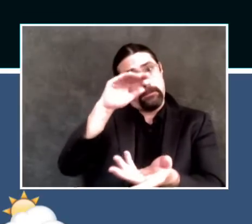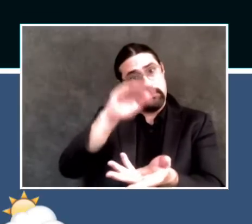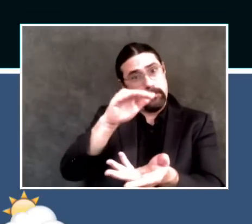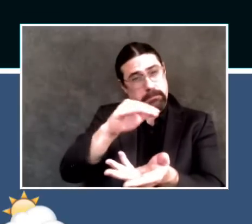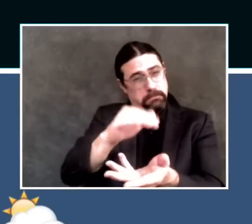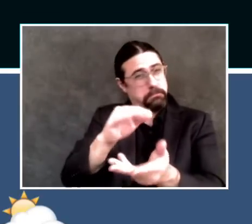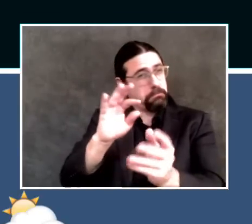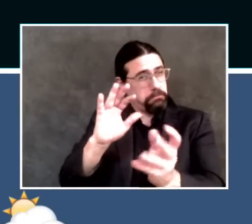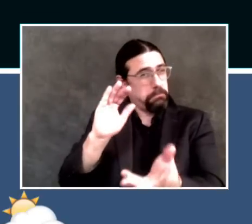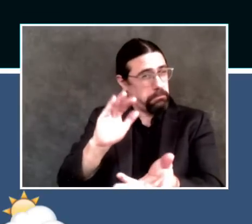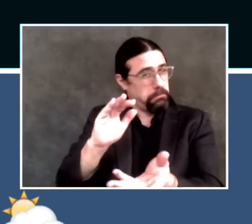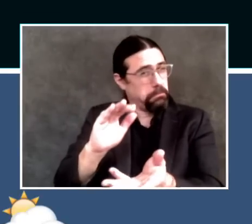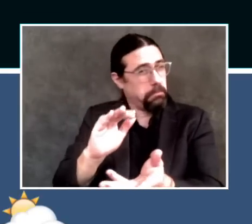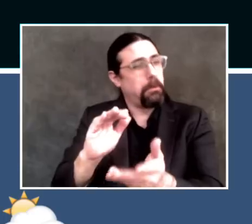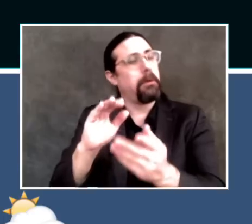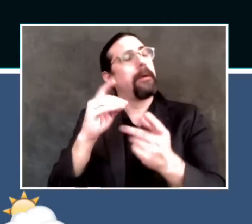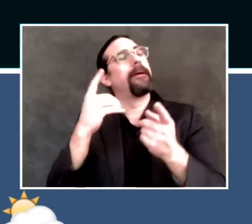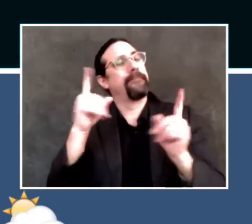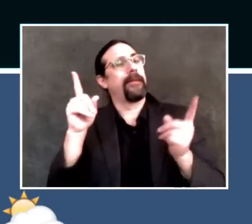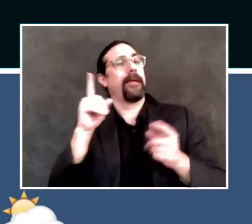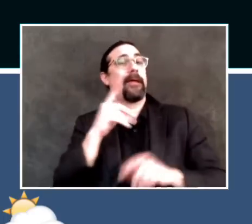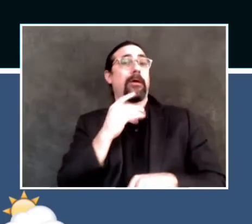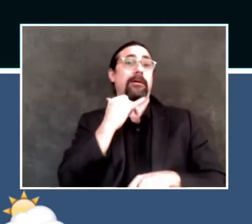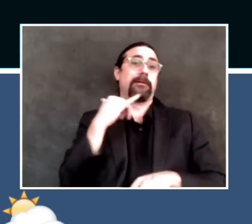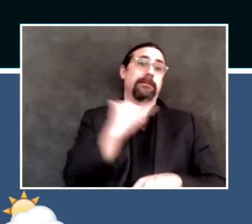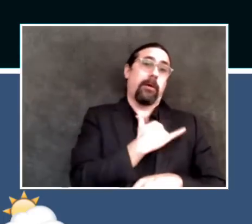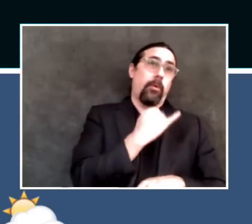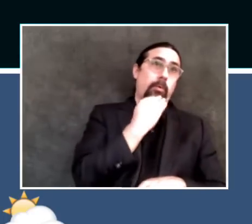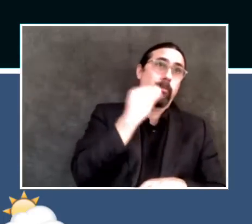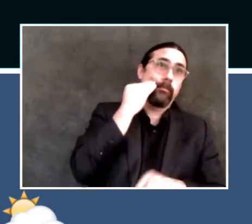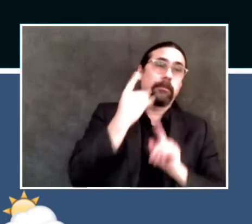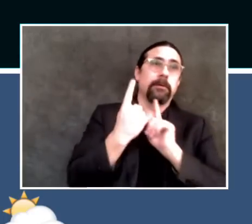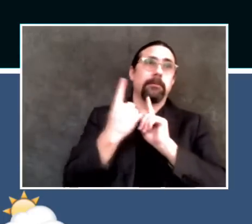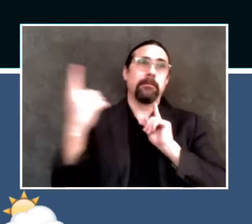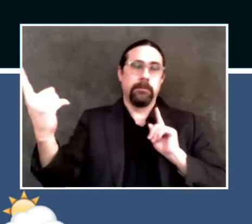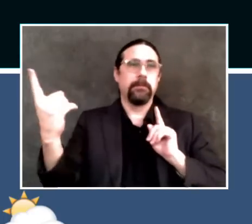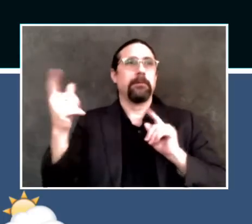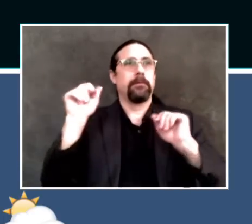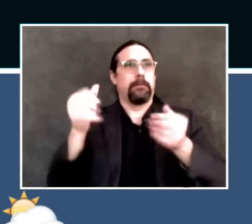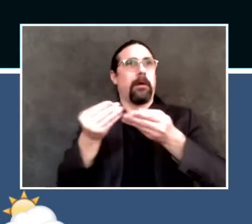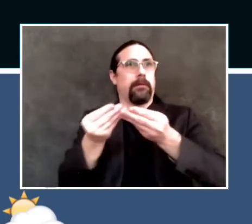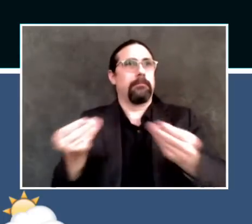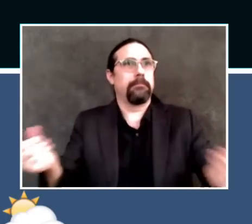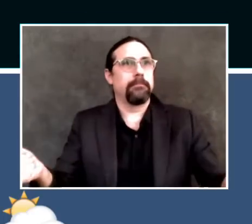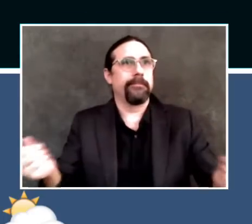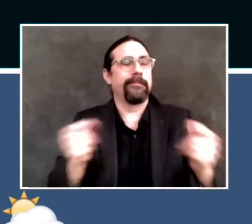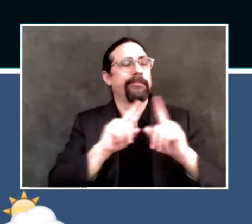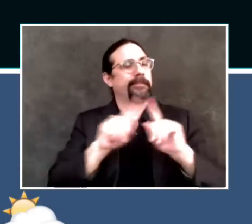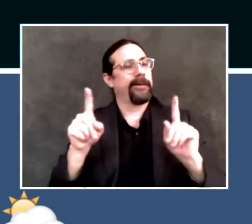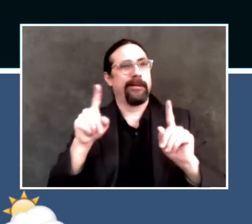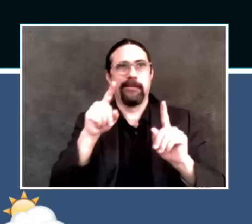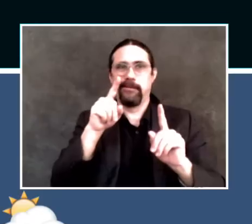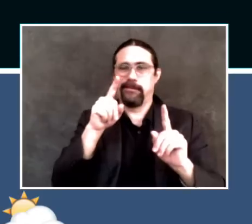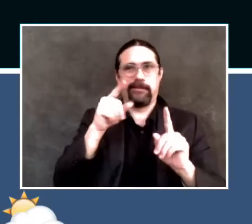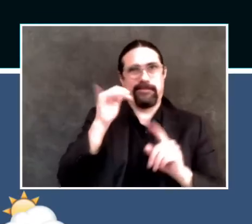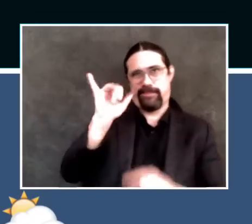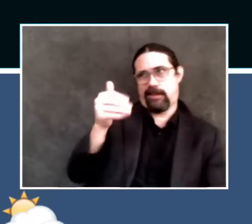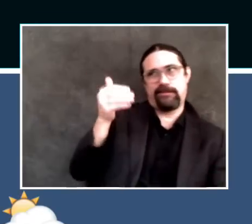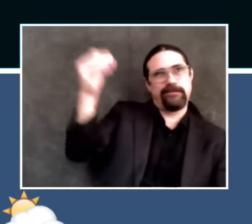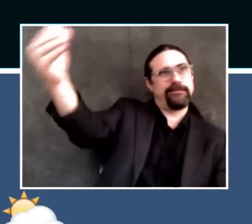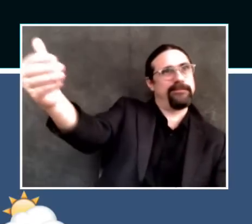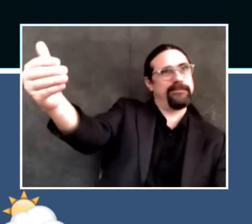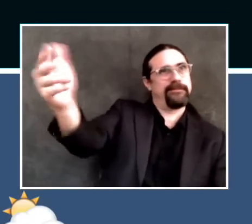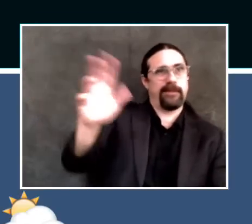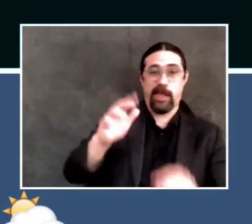more substantial amount of testing. If we tried to do a low-level transmission strategy with just the testing we had now, we would constantly run